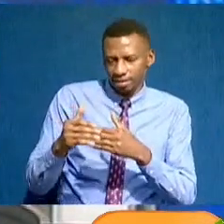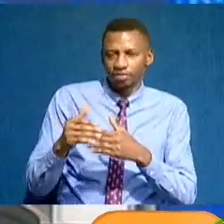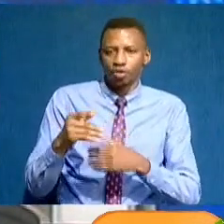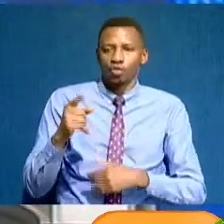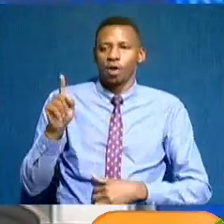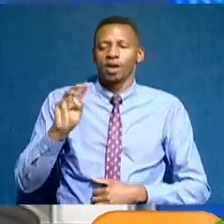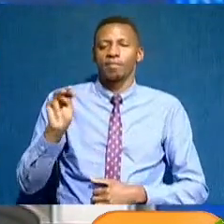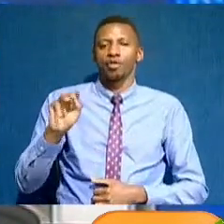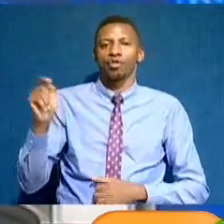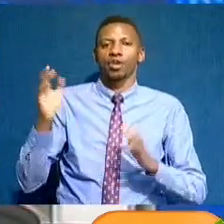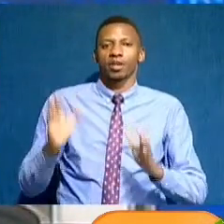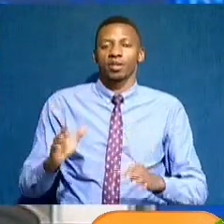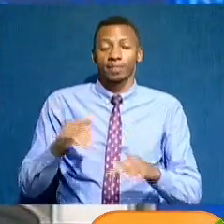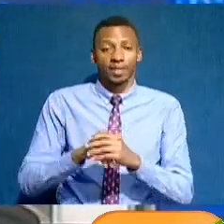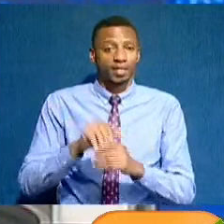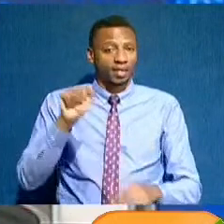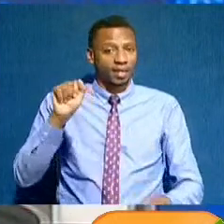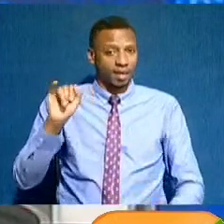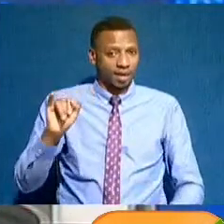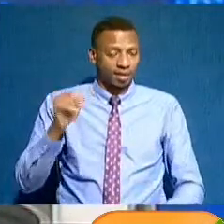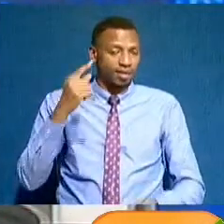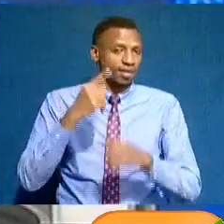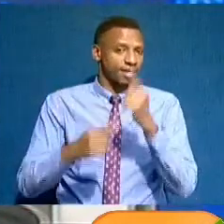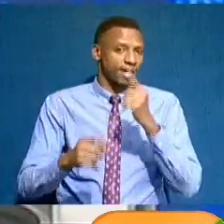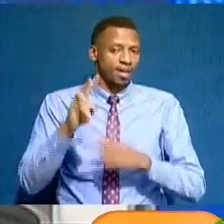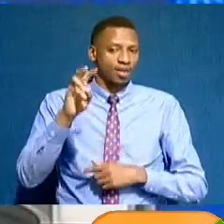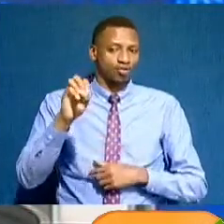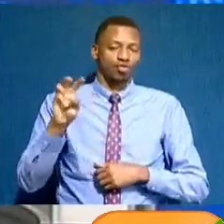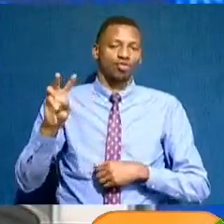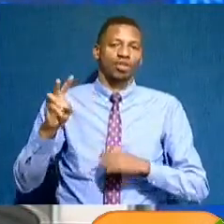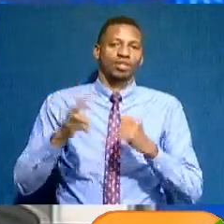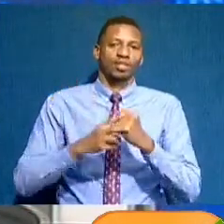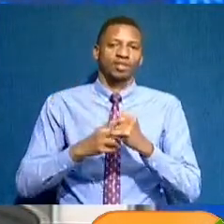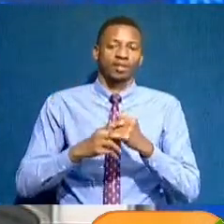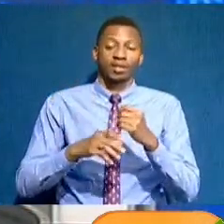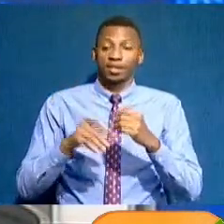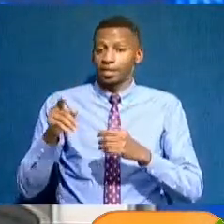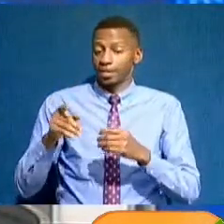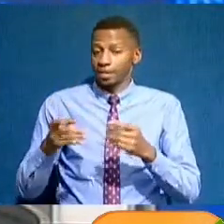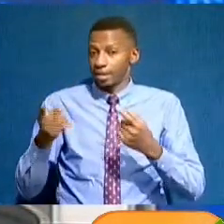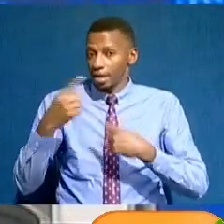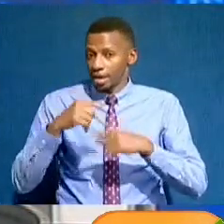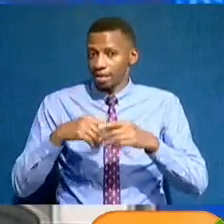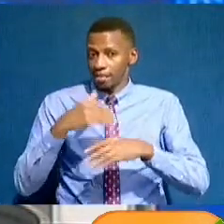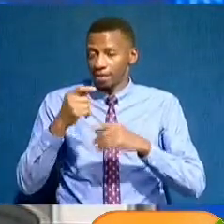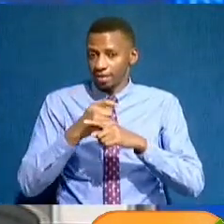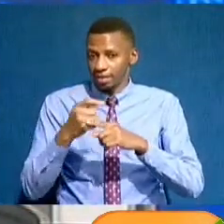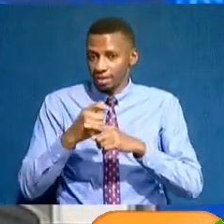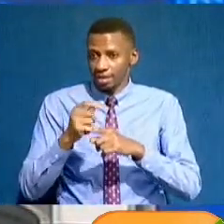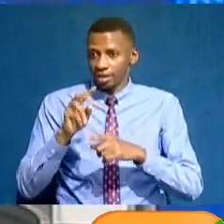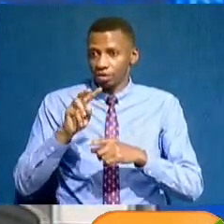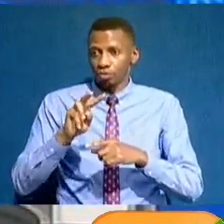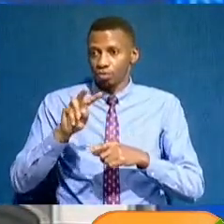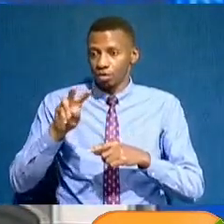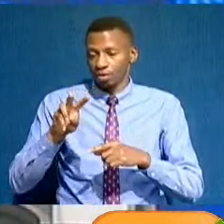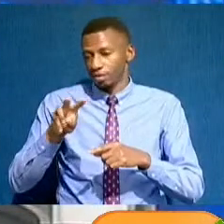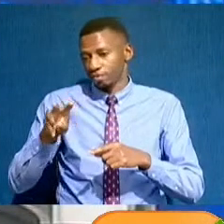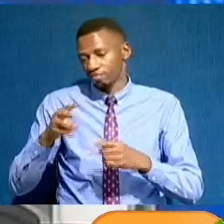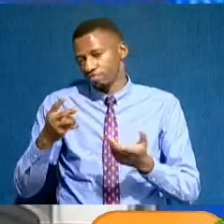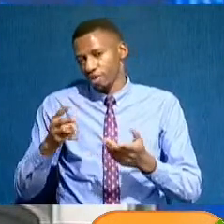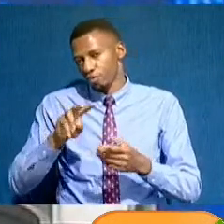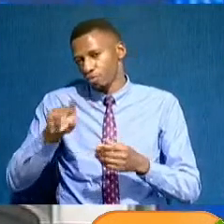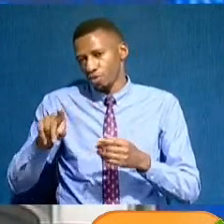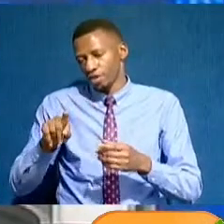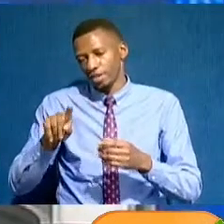artificial intelligence by 2027. It follows the training of over 600,000 Kenyans in the last 11 months, with